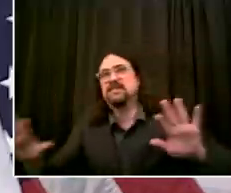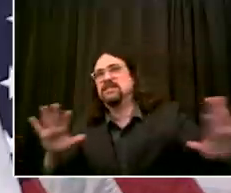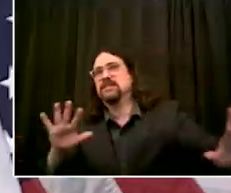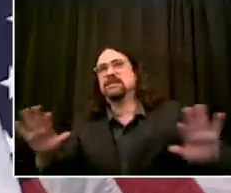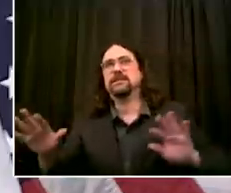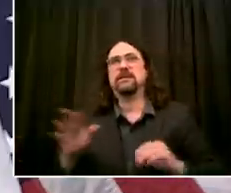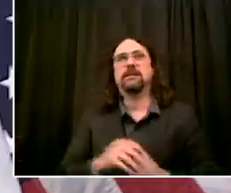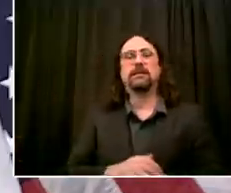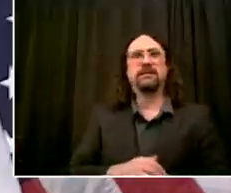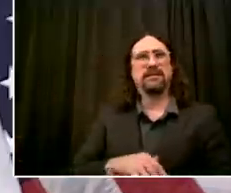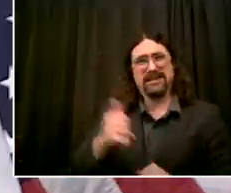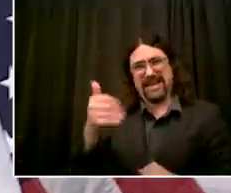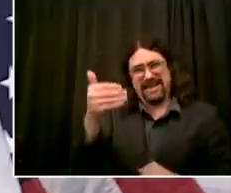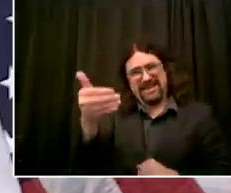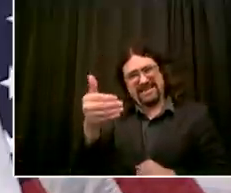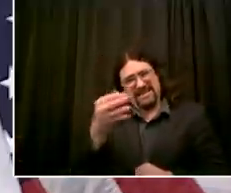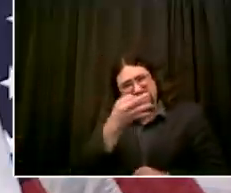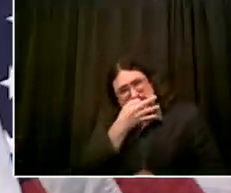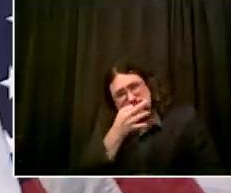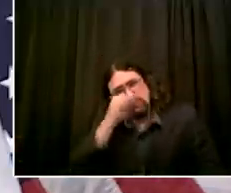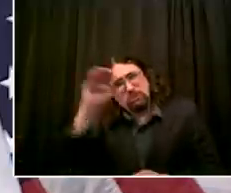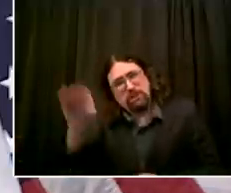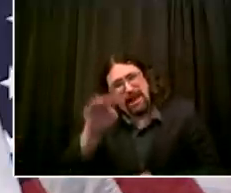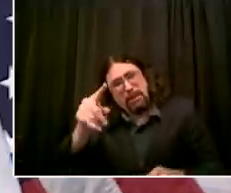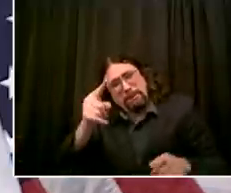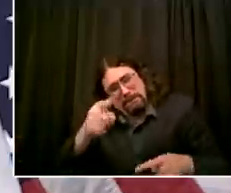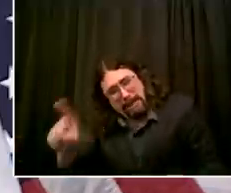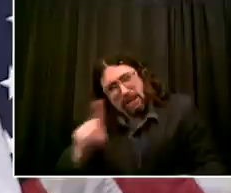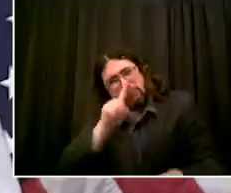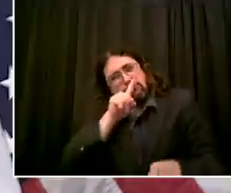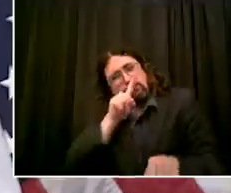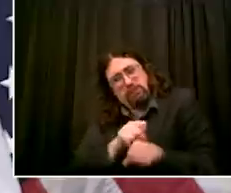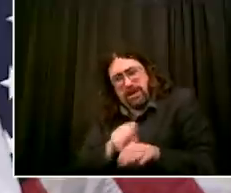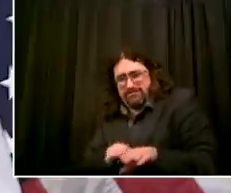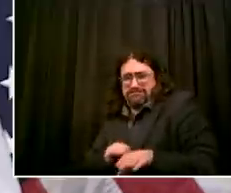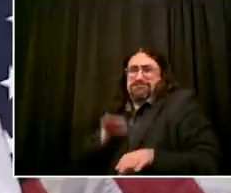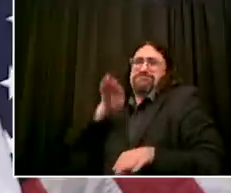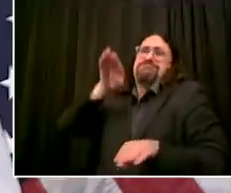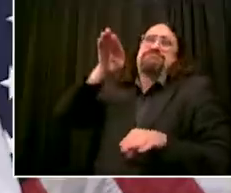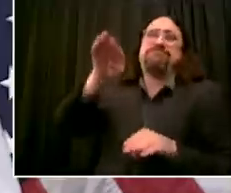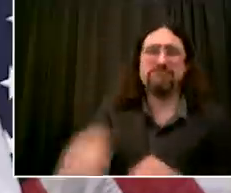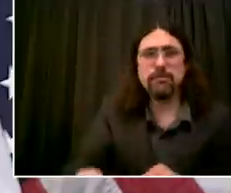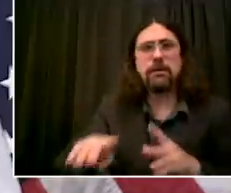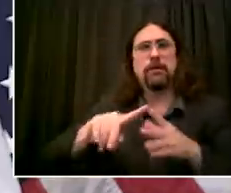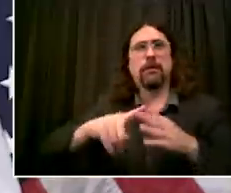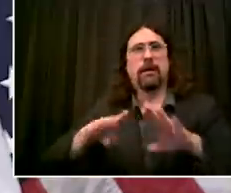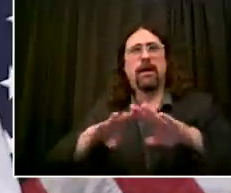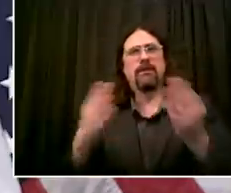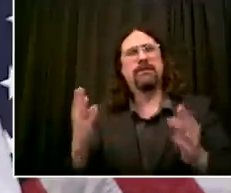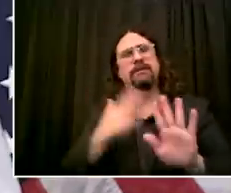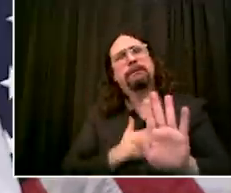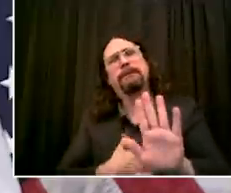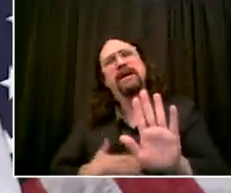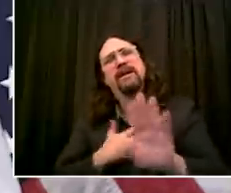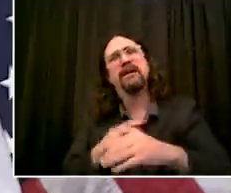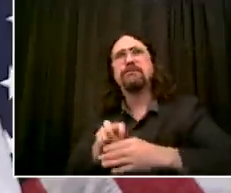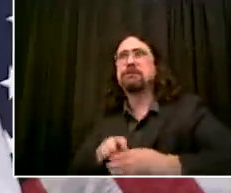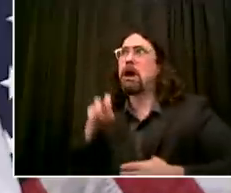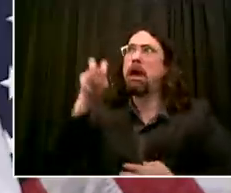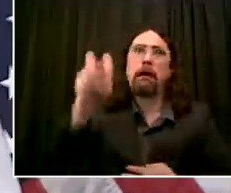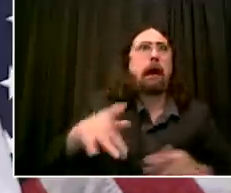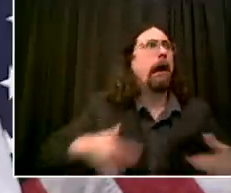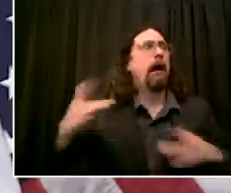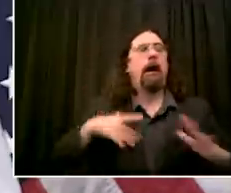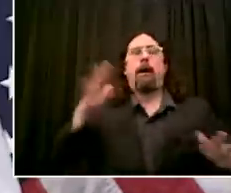consistently. I want people wearing those face coverings all the time. It's imperfect, I know. Weather's getting warmer. But get back to it, because it has been working and we